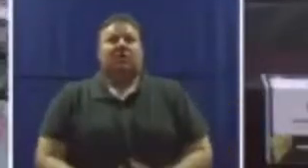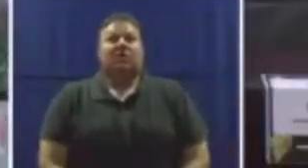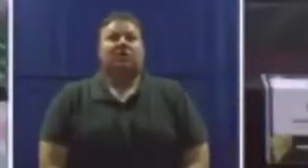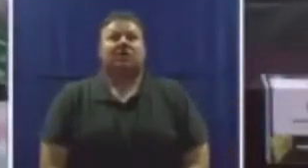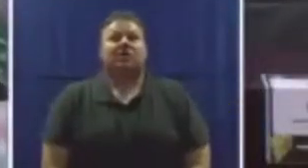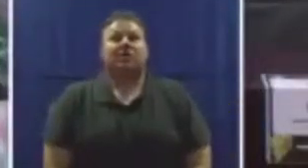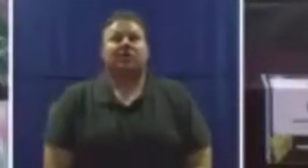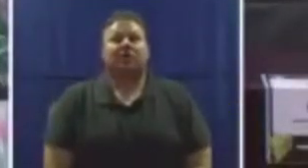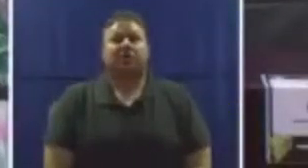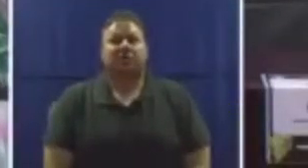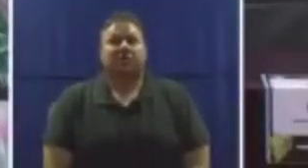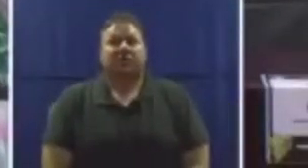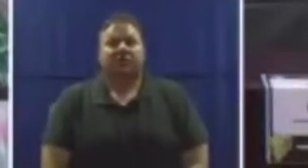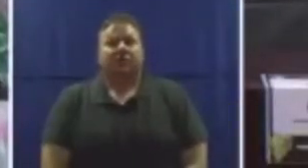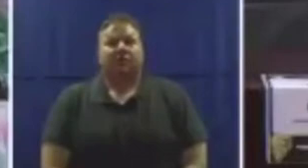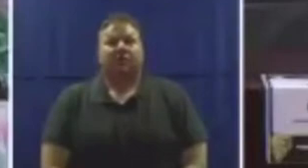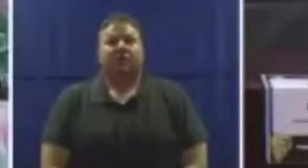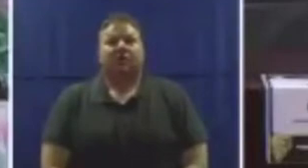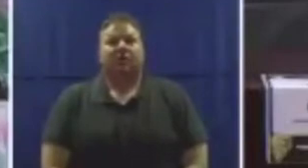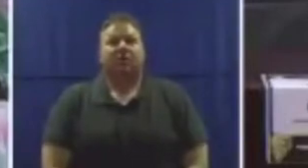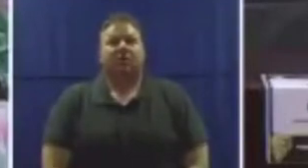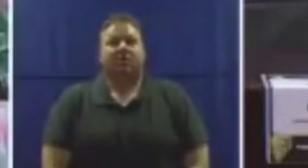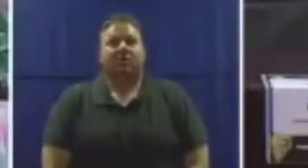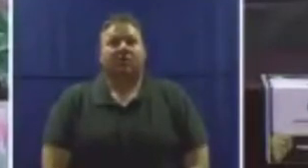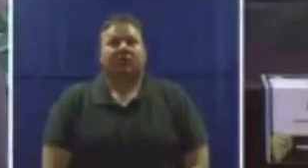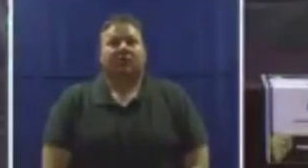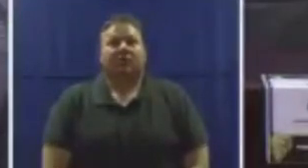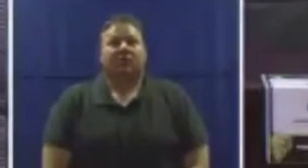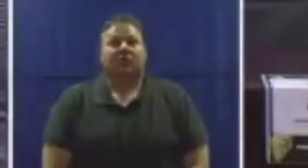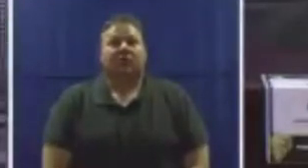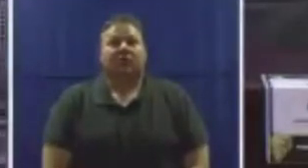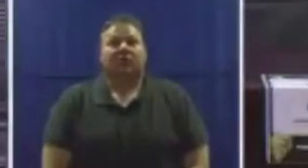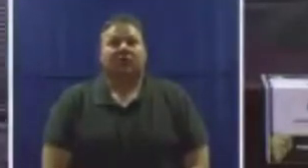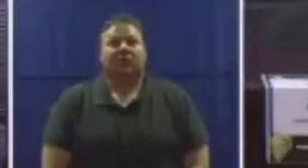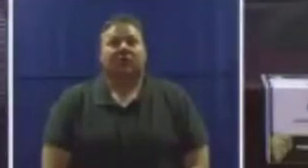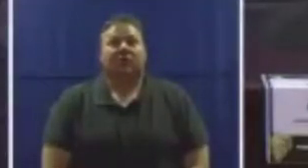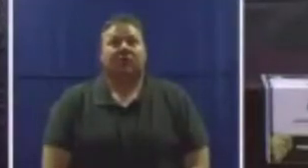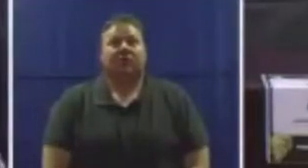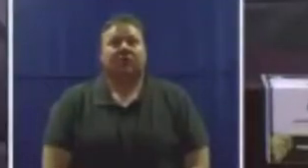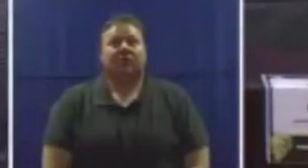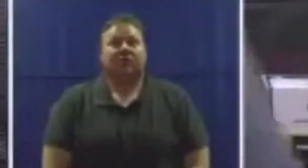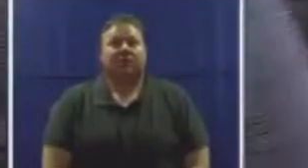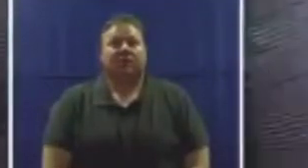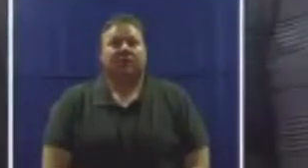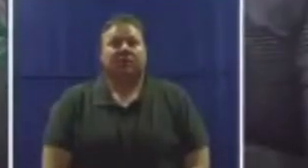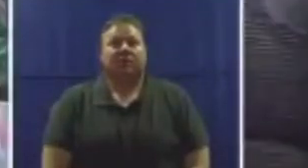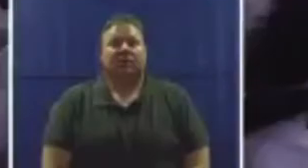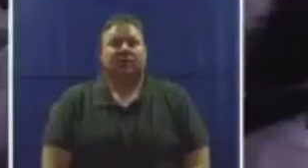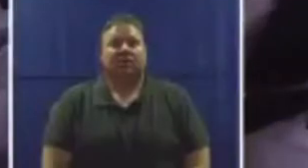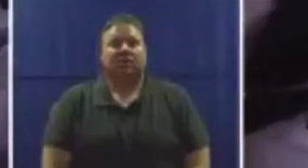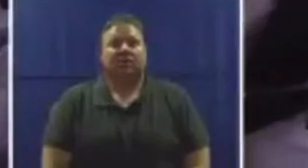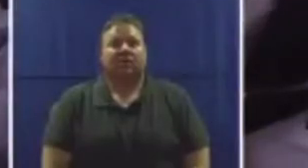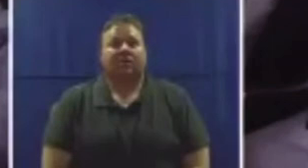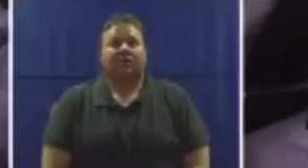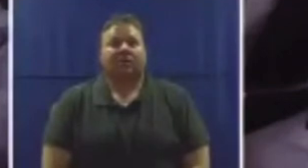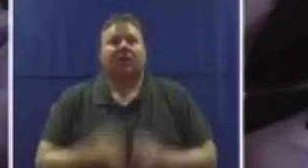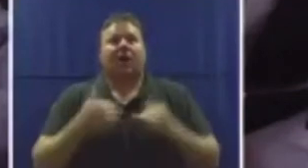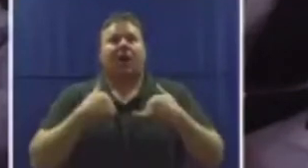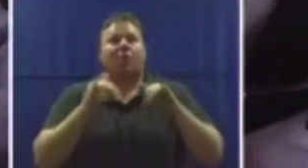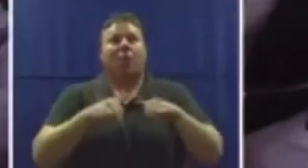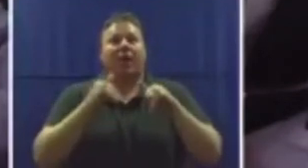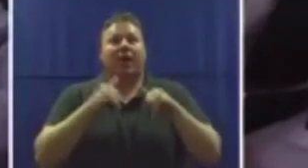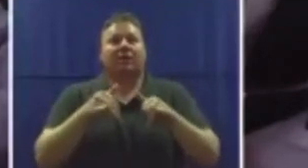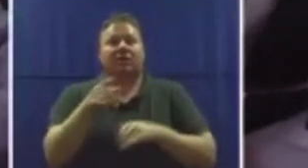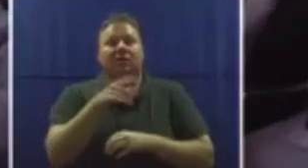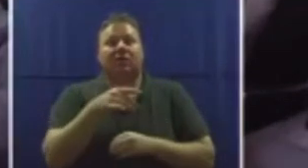Honorable members, they must be removed. She's strangling us, this woman. Okay, all right. I'm waiting. Remove. I am waiting